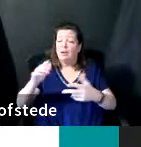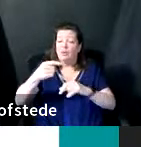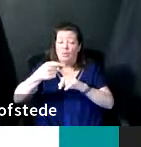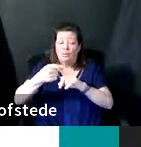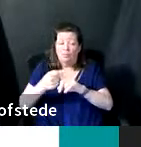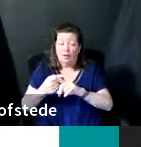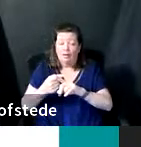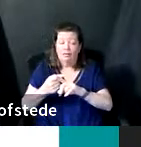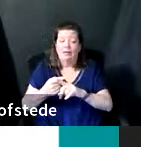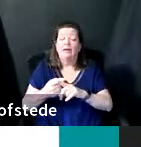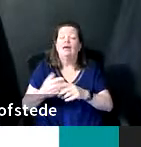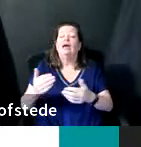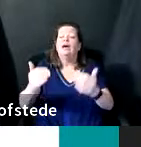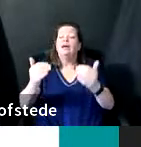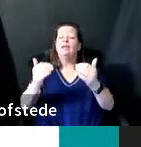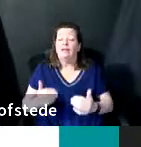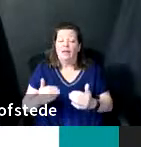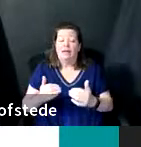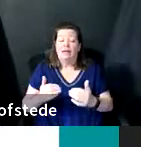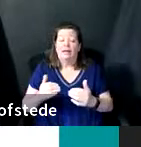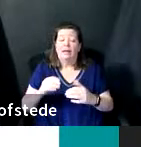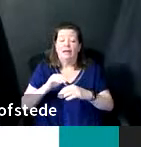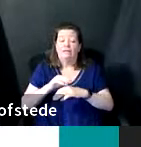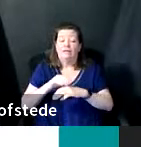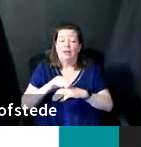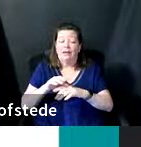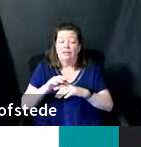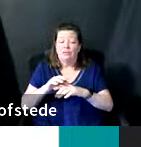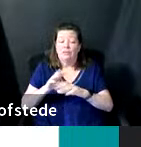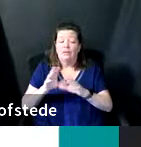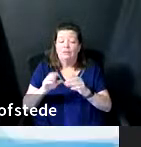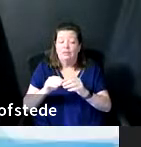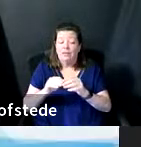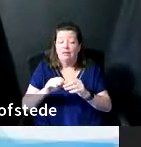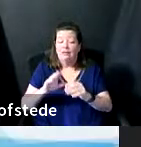and then another equity advisory group meeting on June 19th.